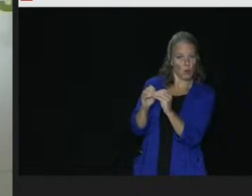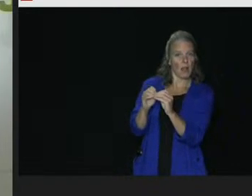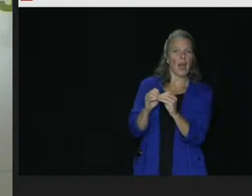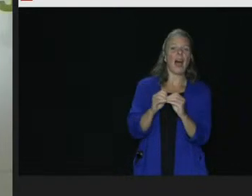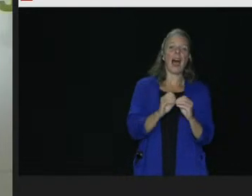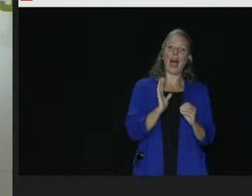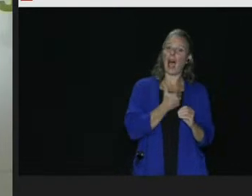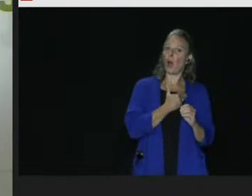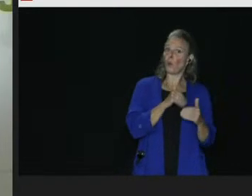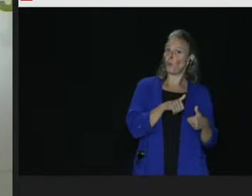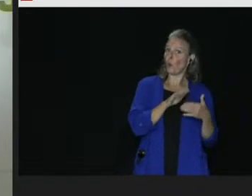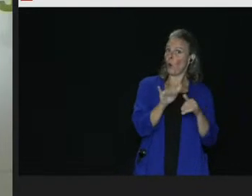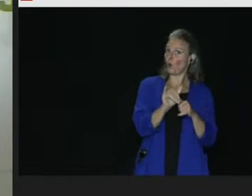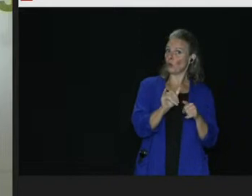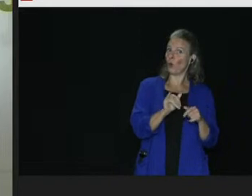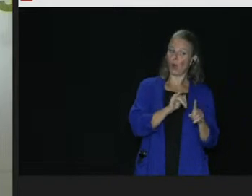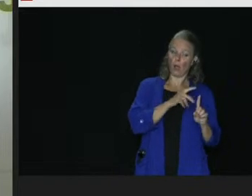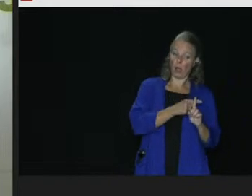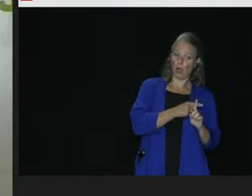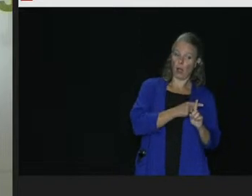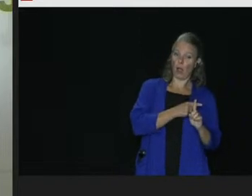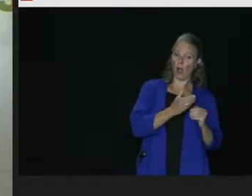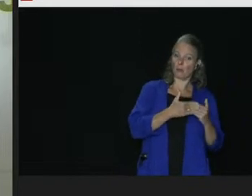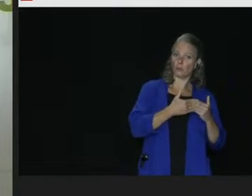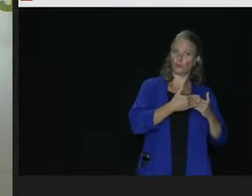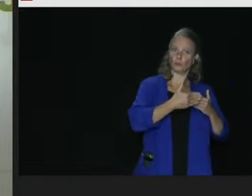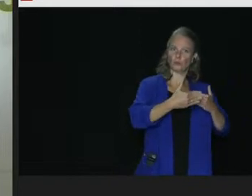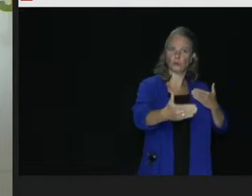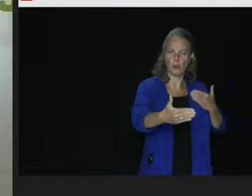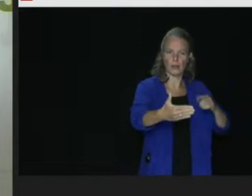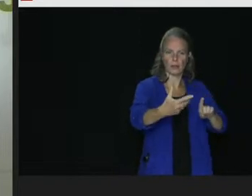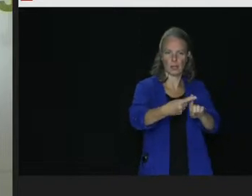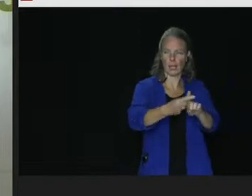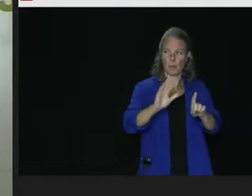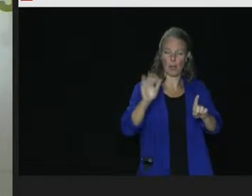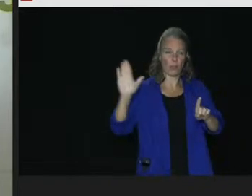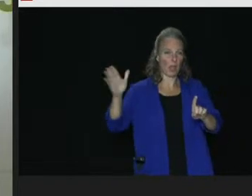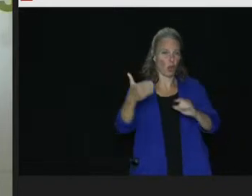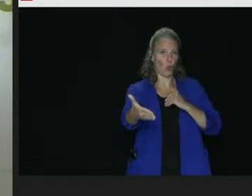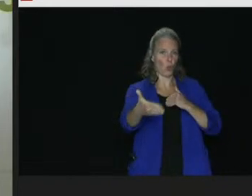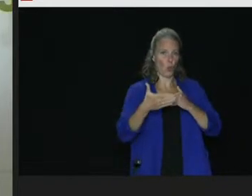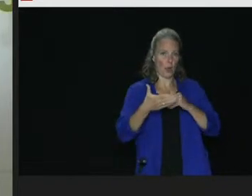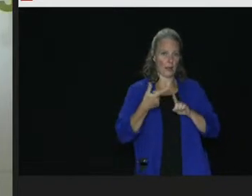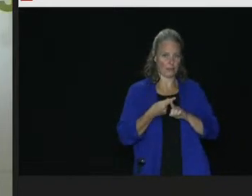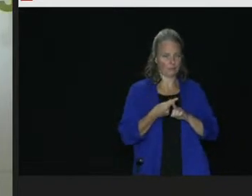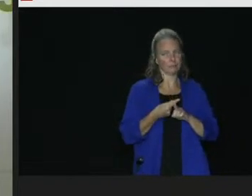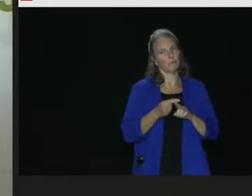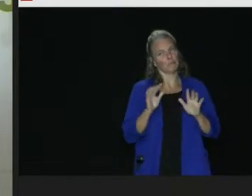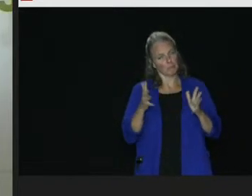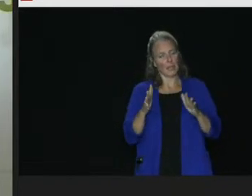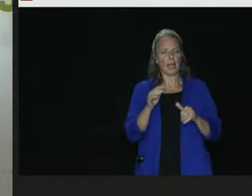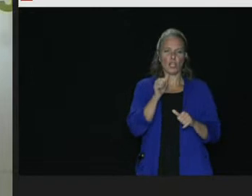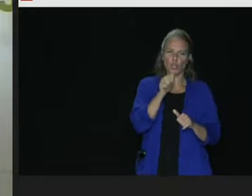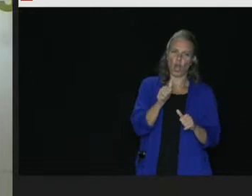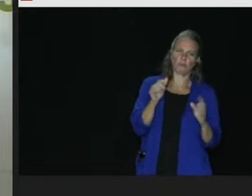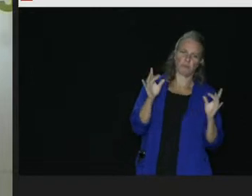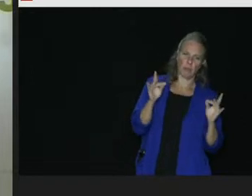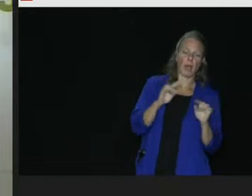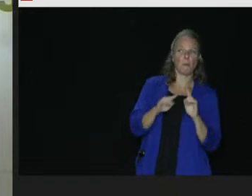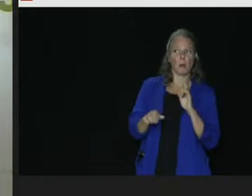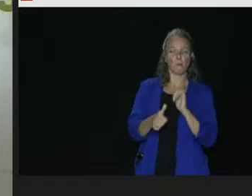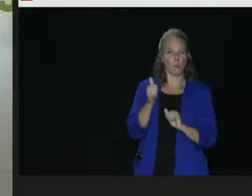interval. The stretch interval probably isn't as much of an issue because there's a minimum interval, but most countries will accept